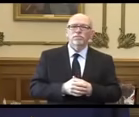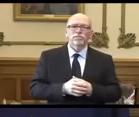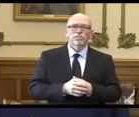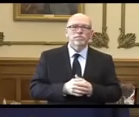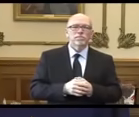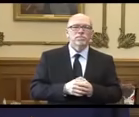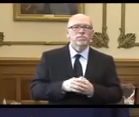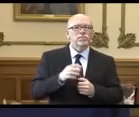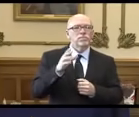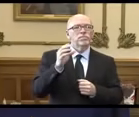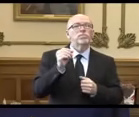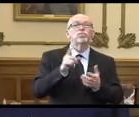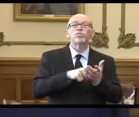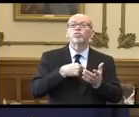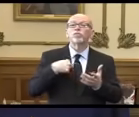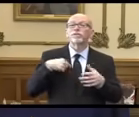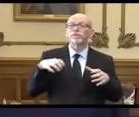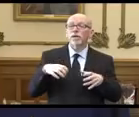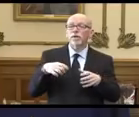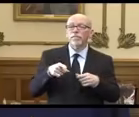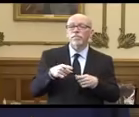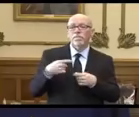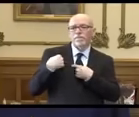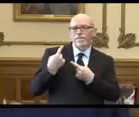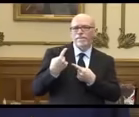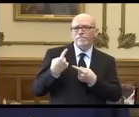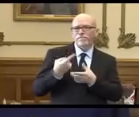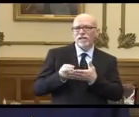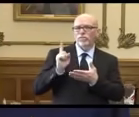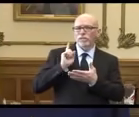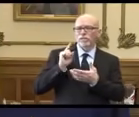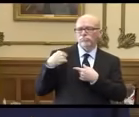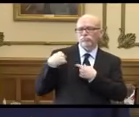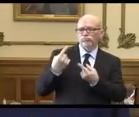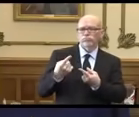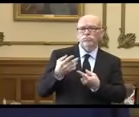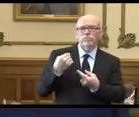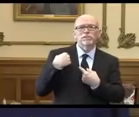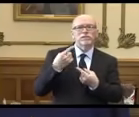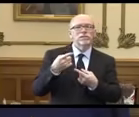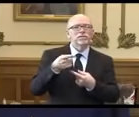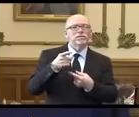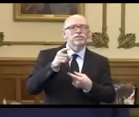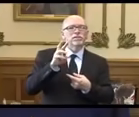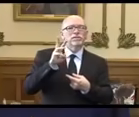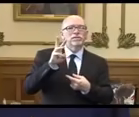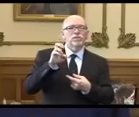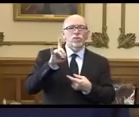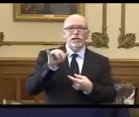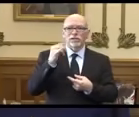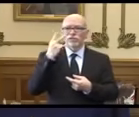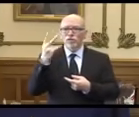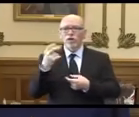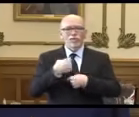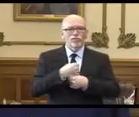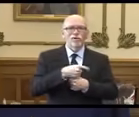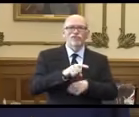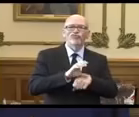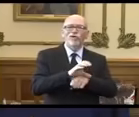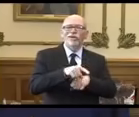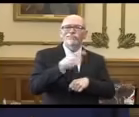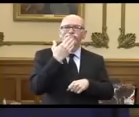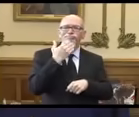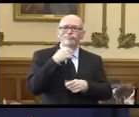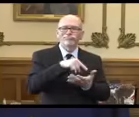And what we have done since last week, and since Wendy saw that and created these sweet